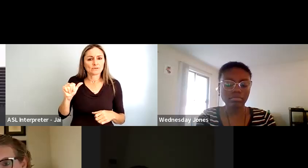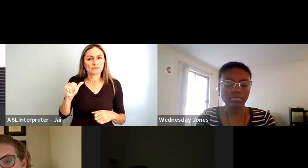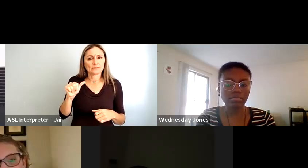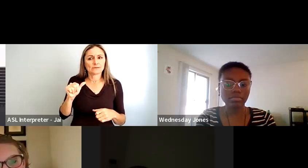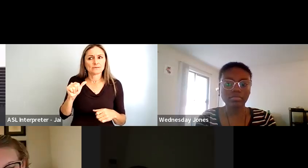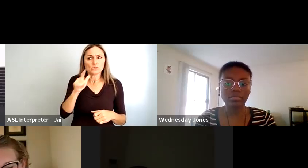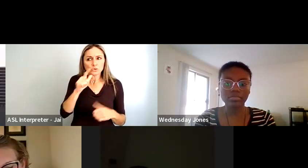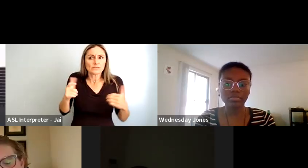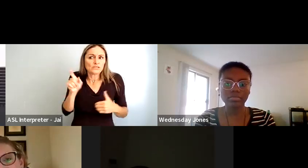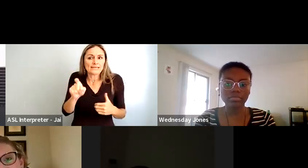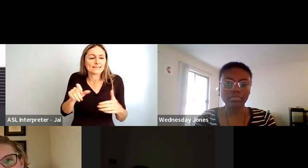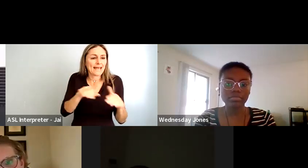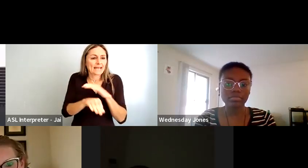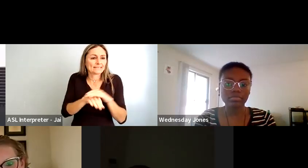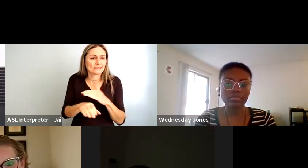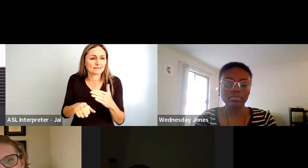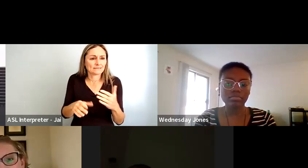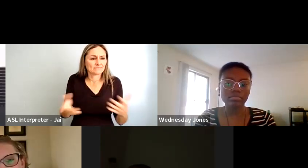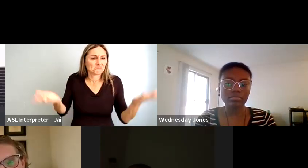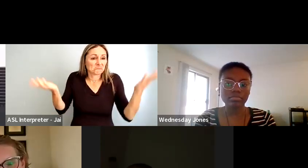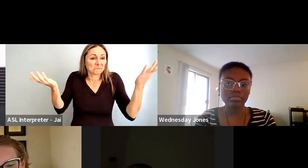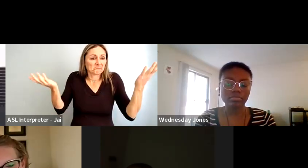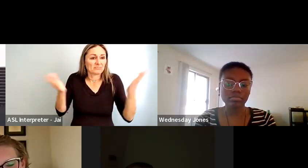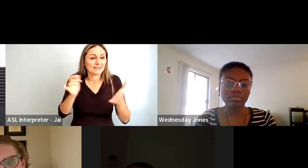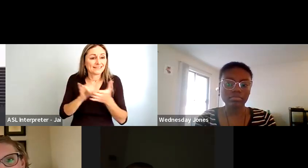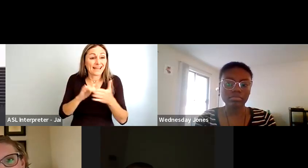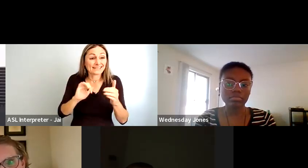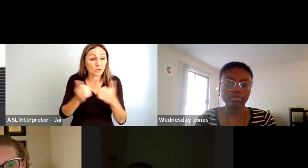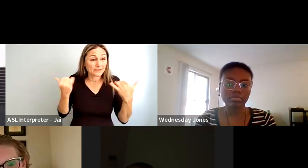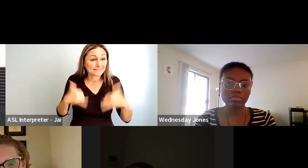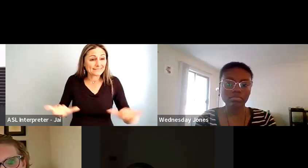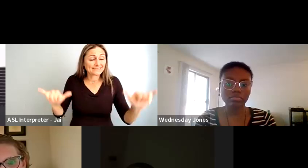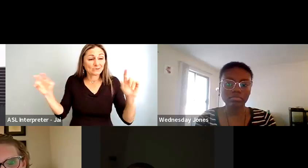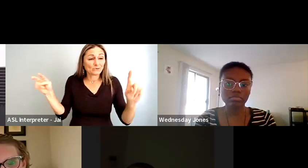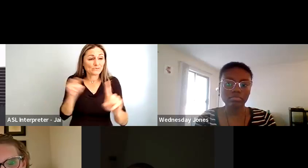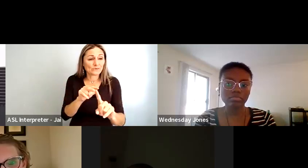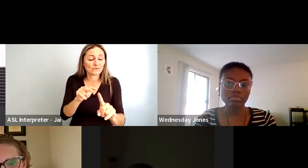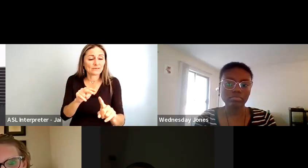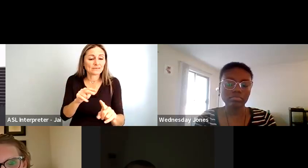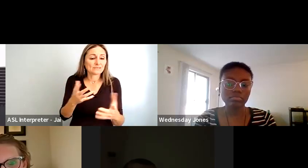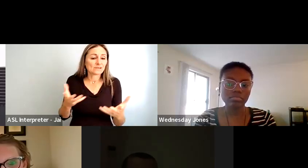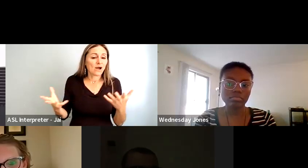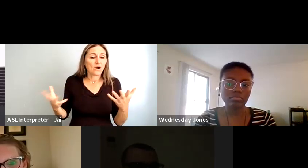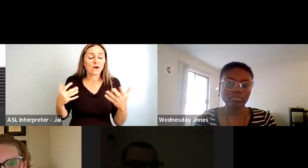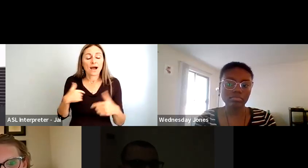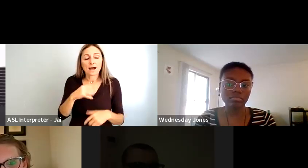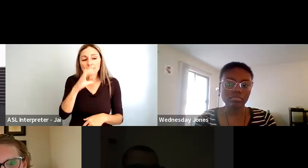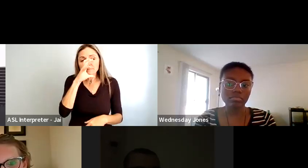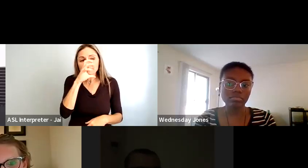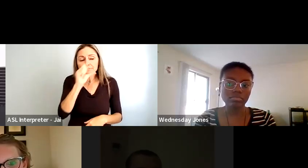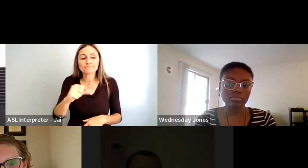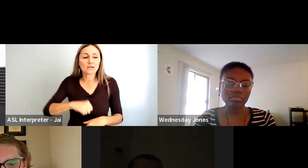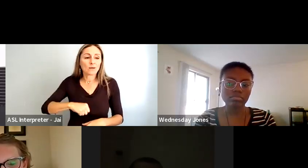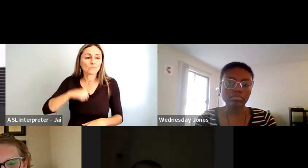access. And that's the way I think of it to this day. So I'm so intrigued and